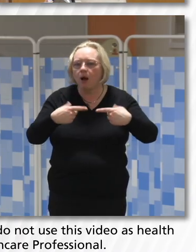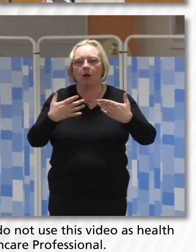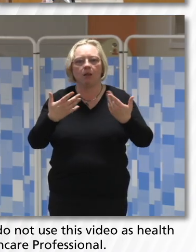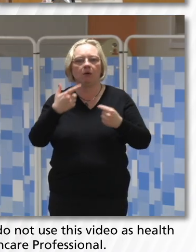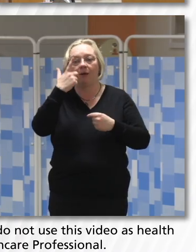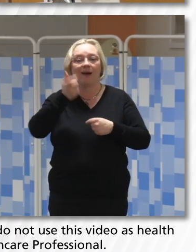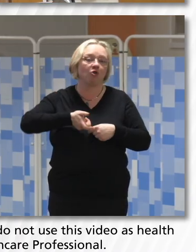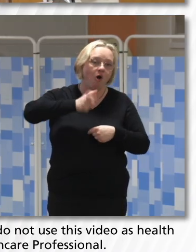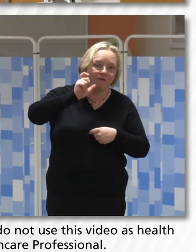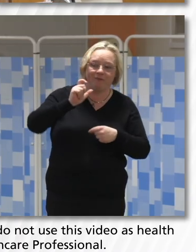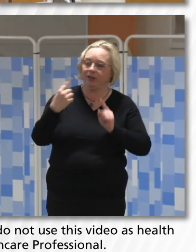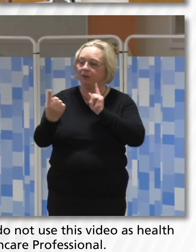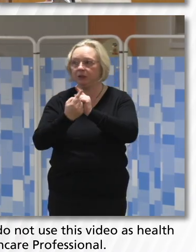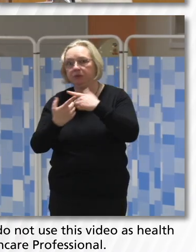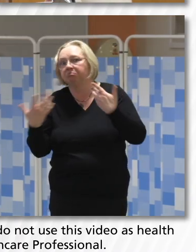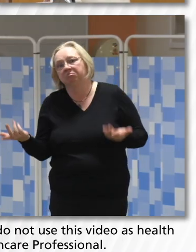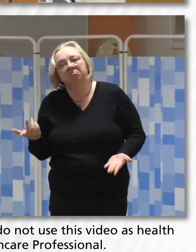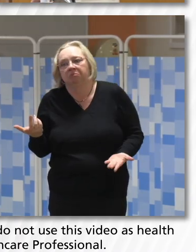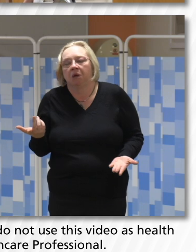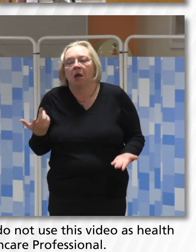over a coffee. So there's